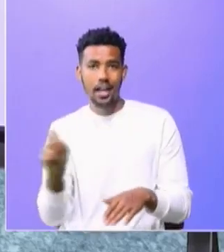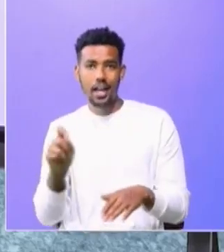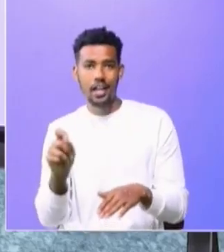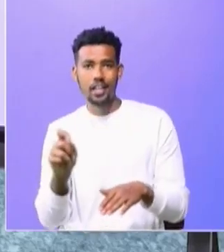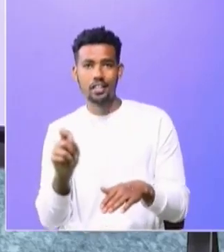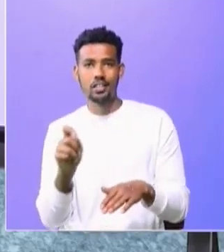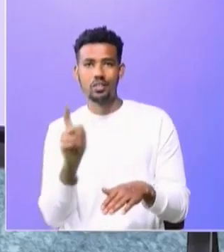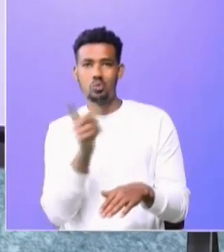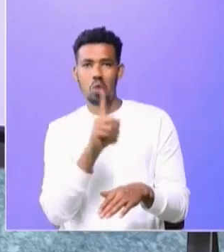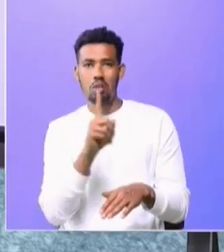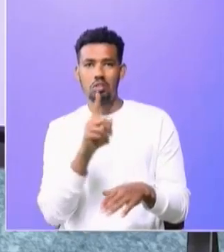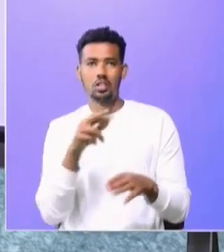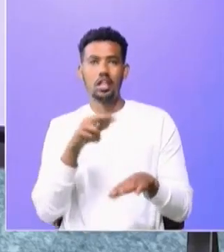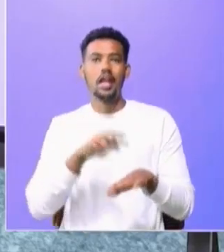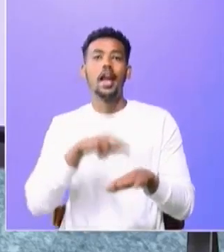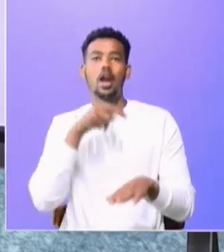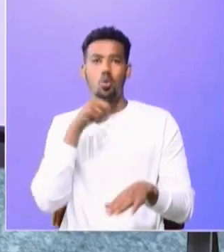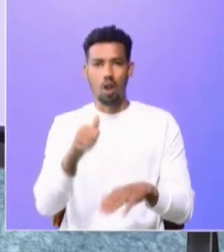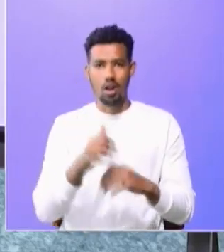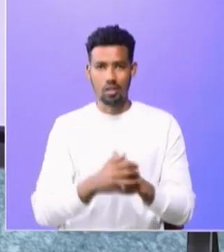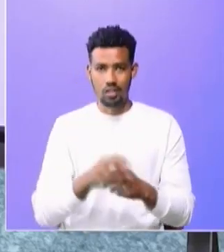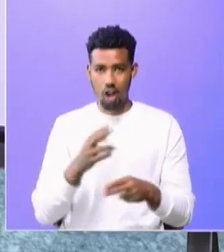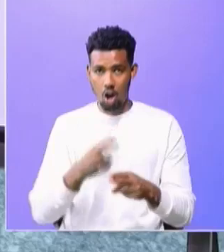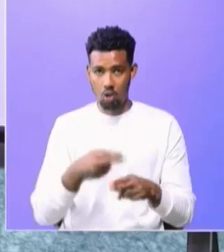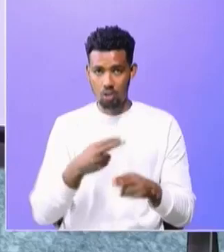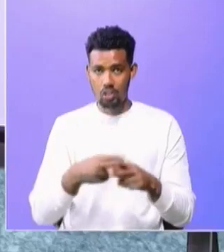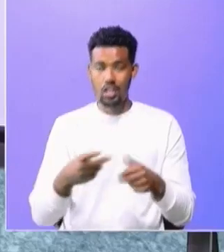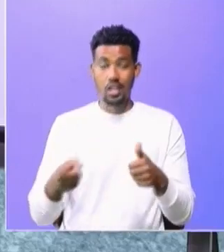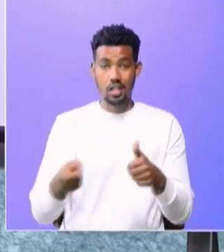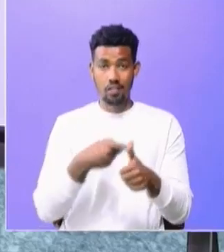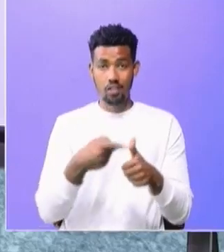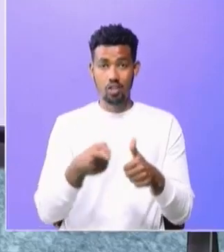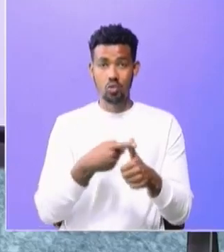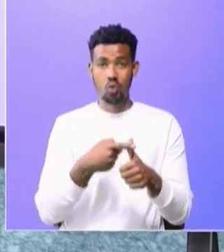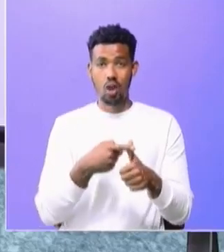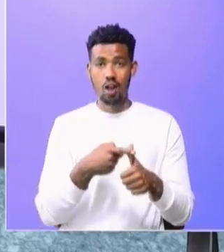regular nouns. So here is the first one.